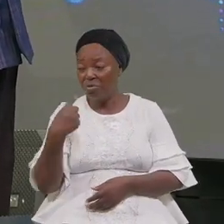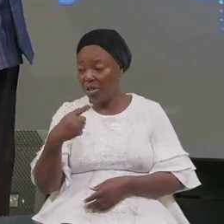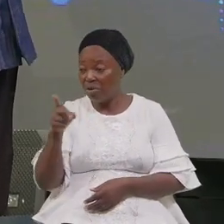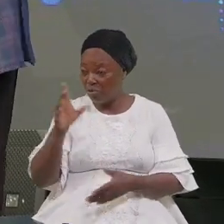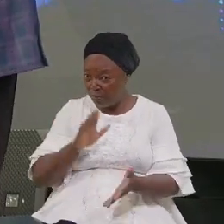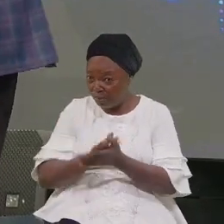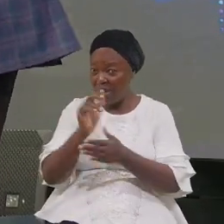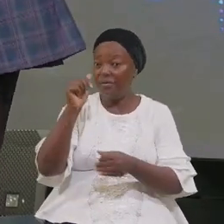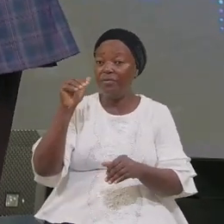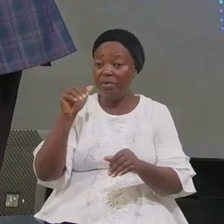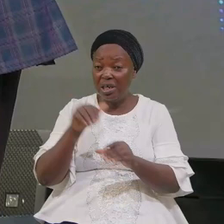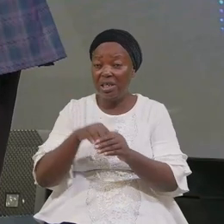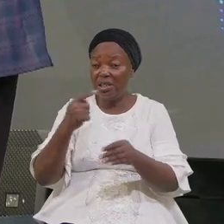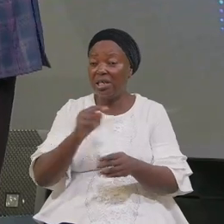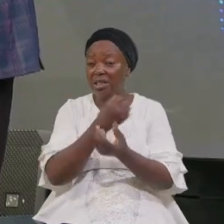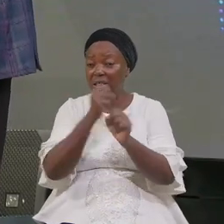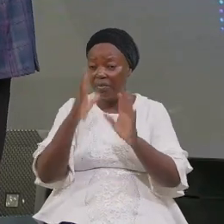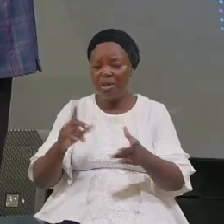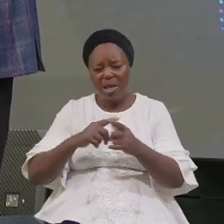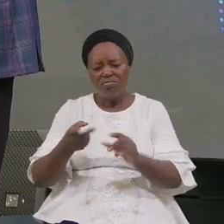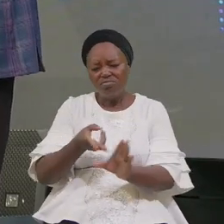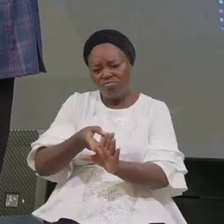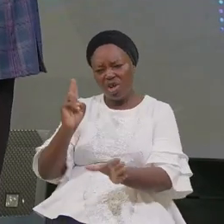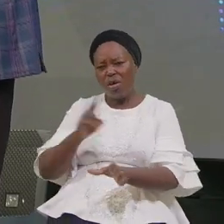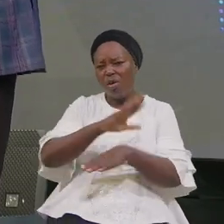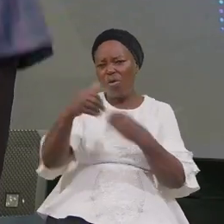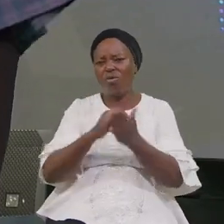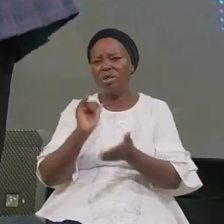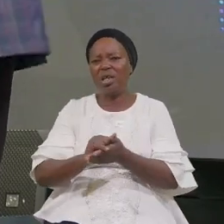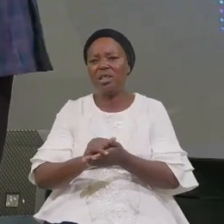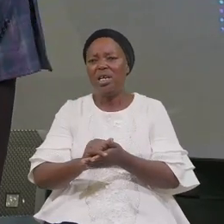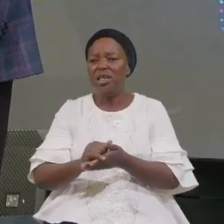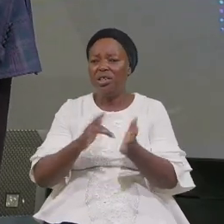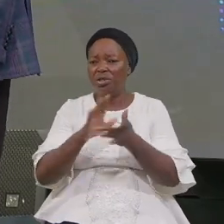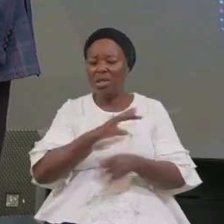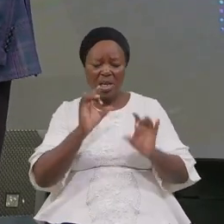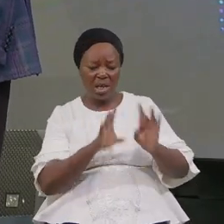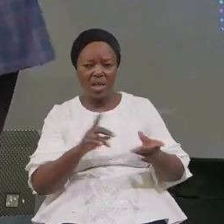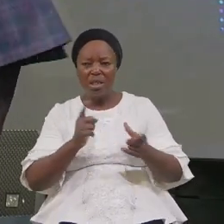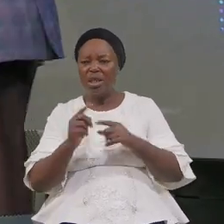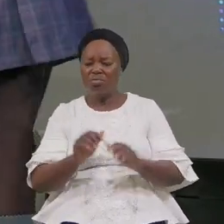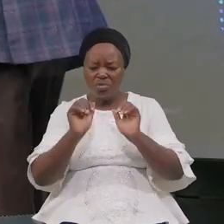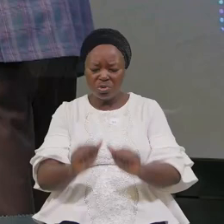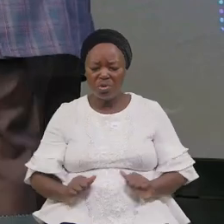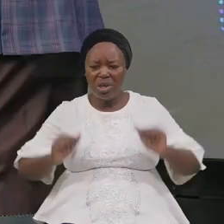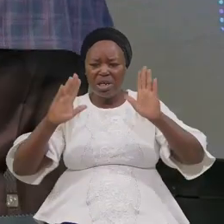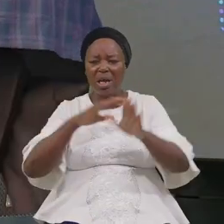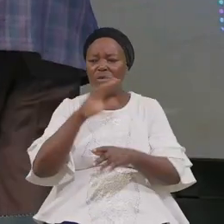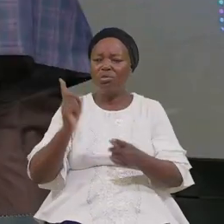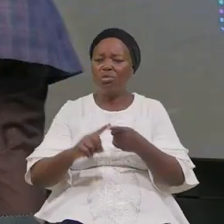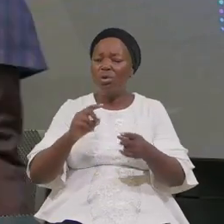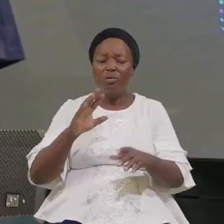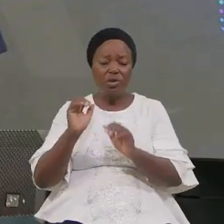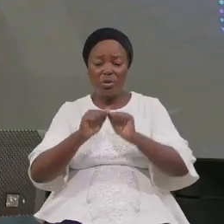the Savior, you quit what he hates, you give up what he hates, and you come